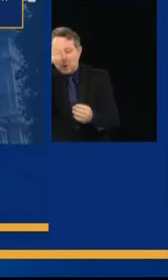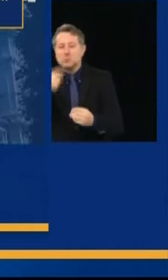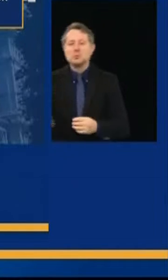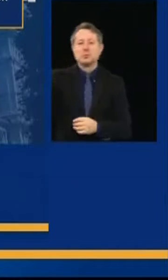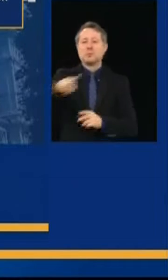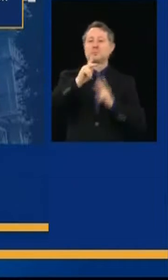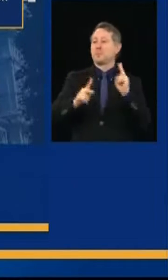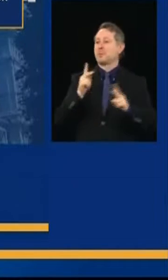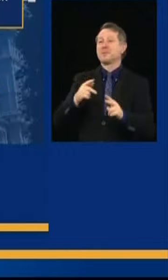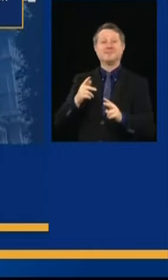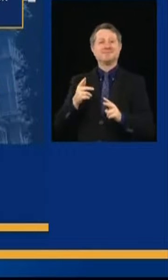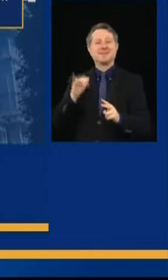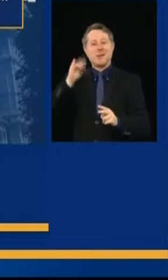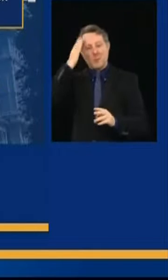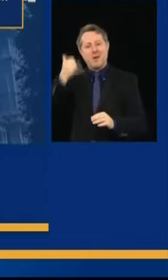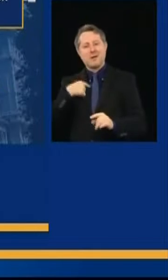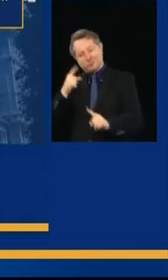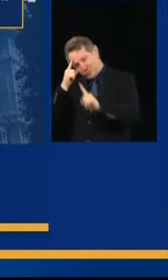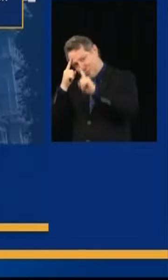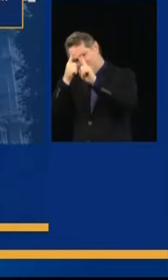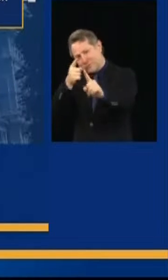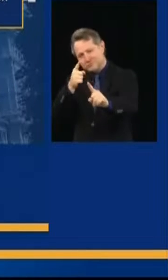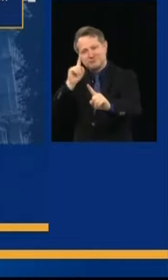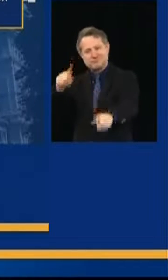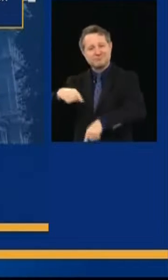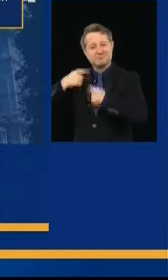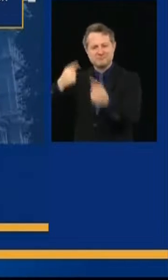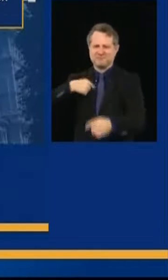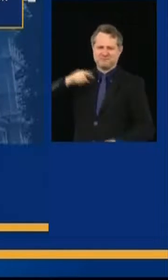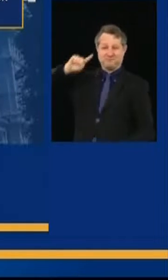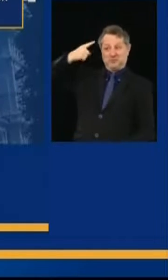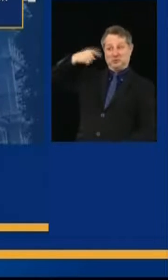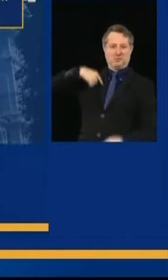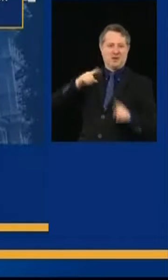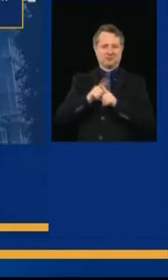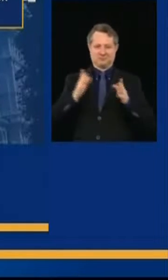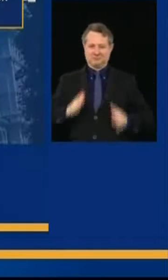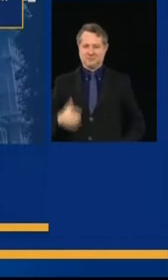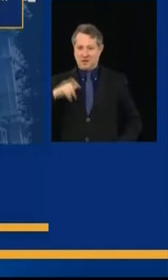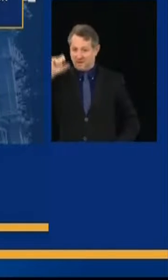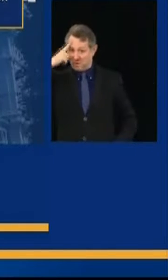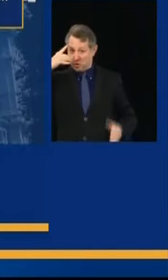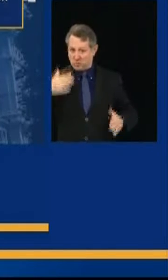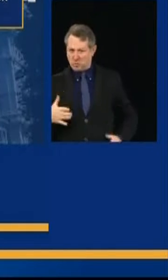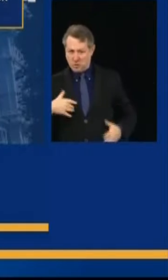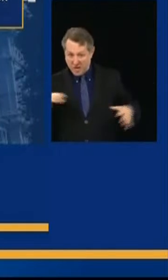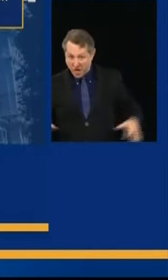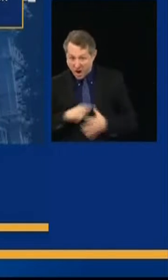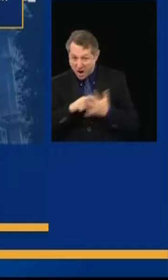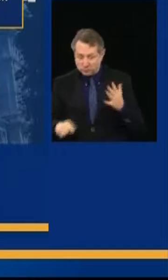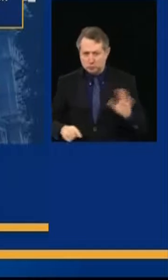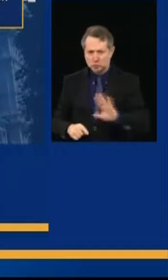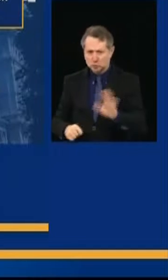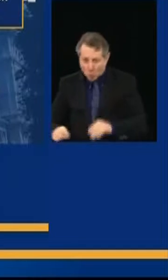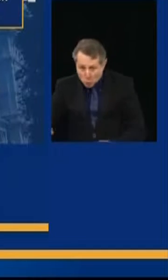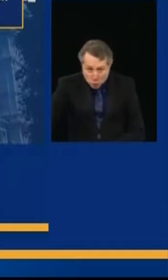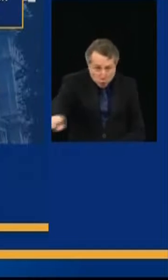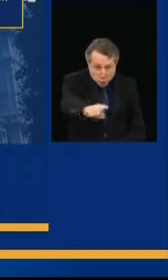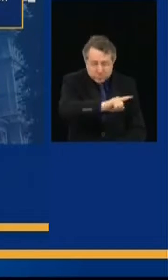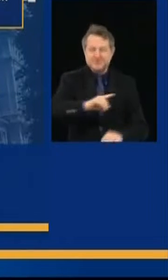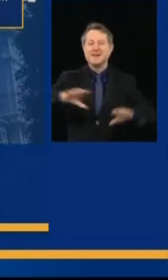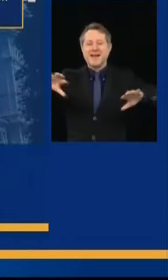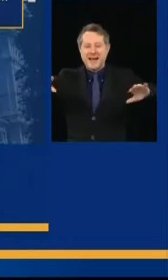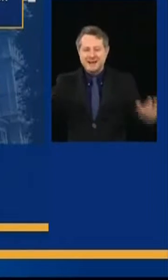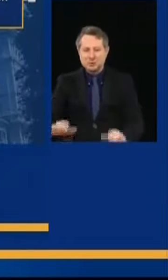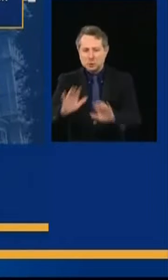one. Because government can't do any of this. This is a function of the actions of every individual